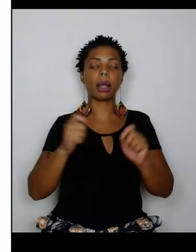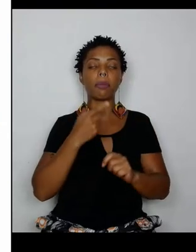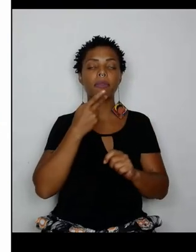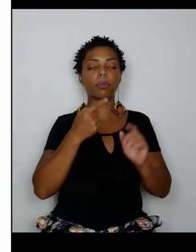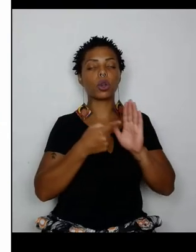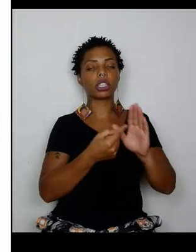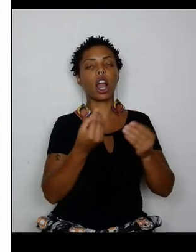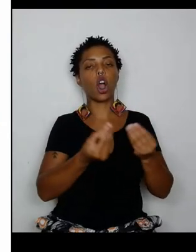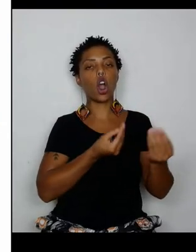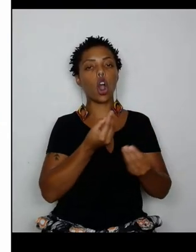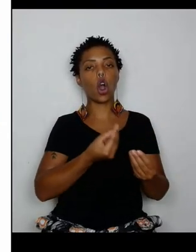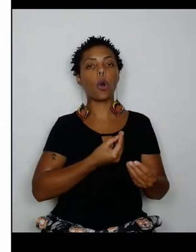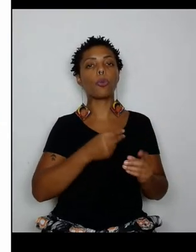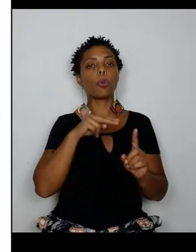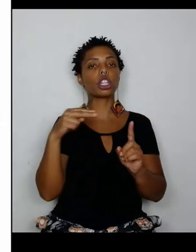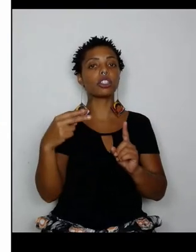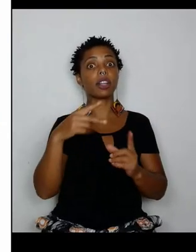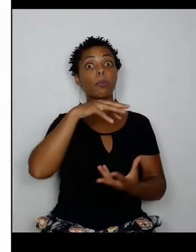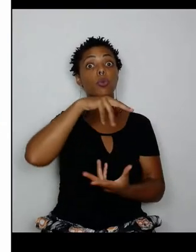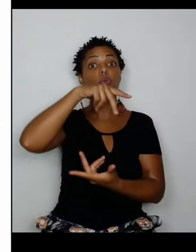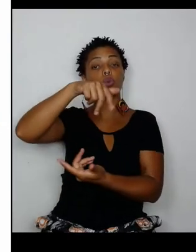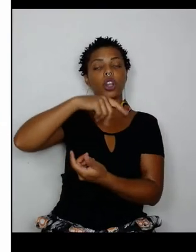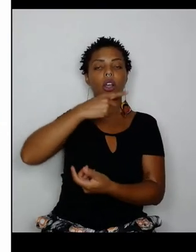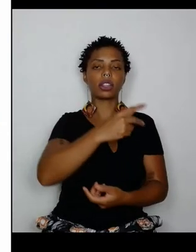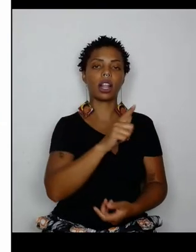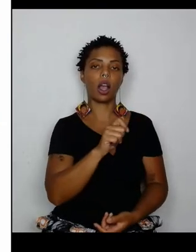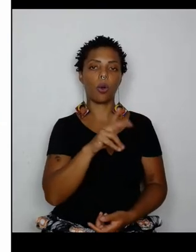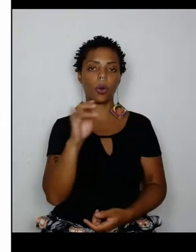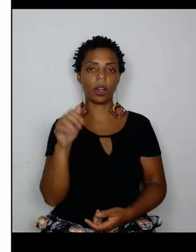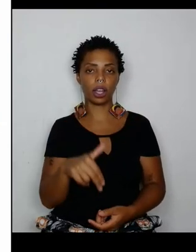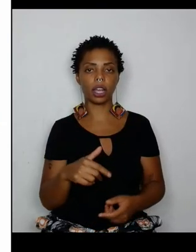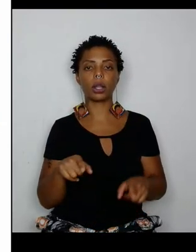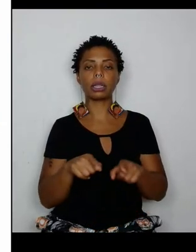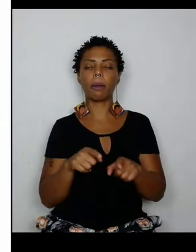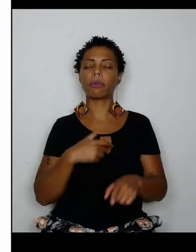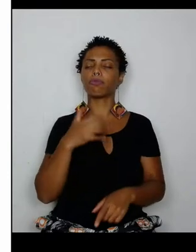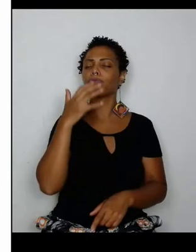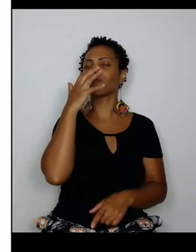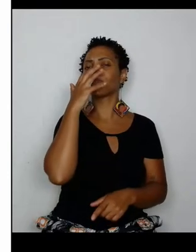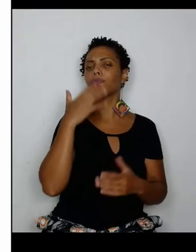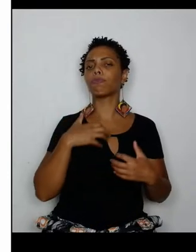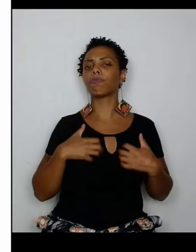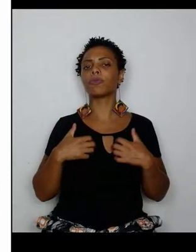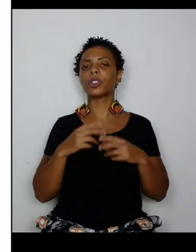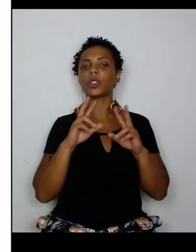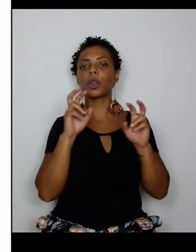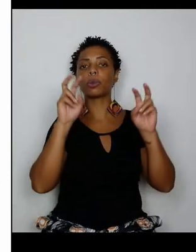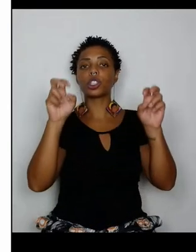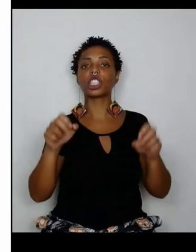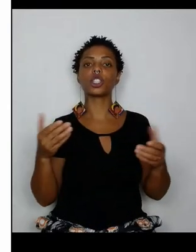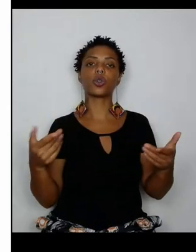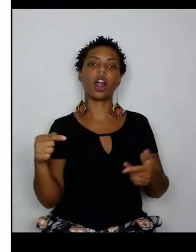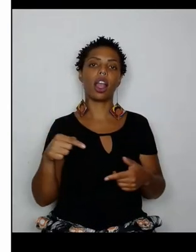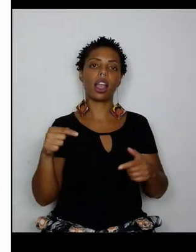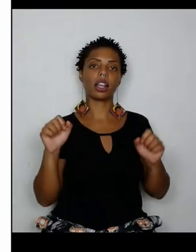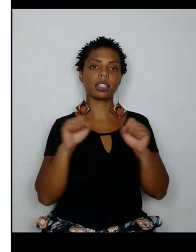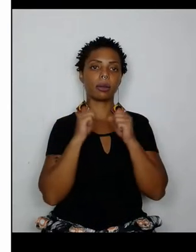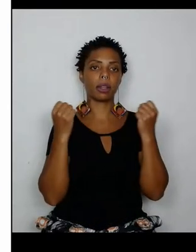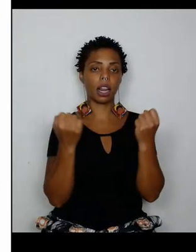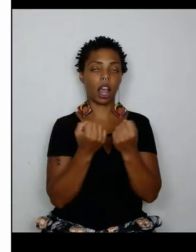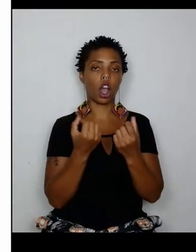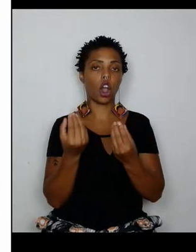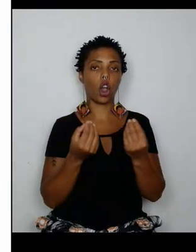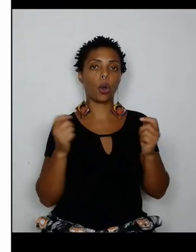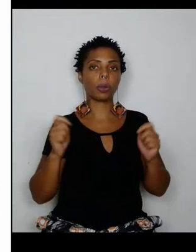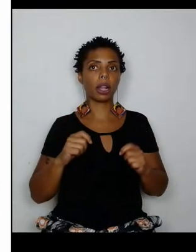i'm additionally intrigued by the title of this symposium and the opportunities it presents to explore connections between subjectivity and place